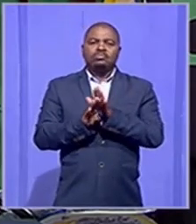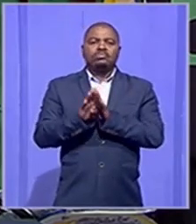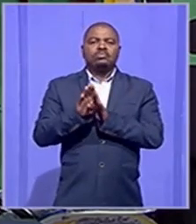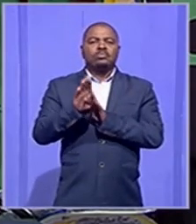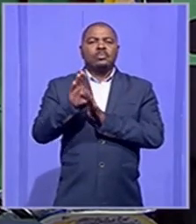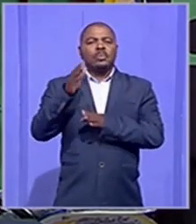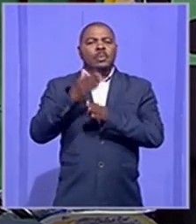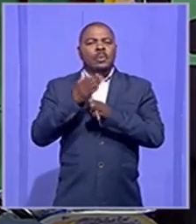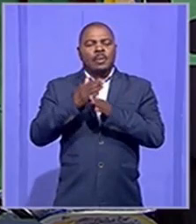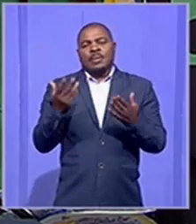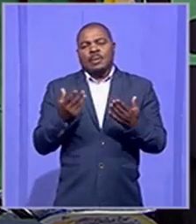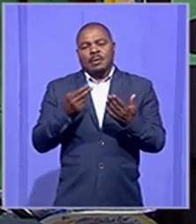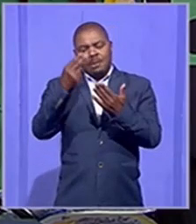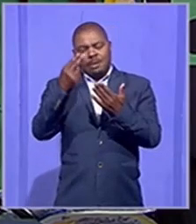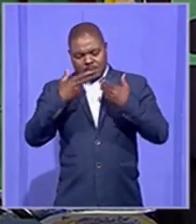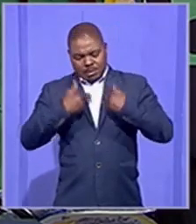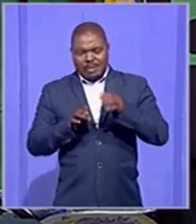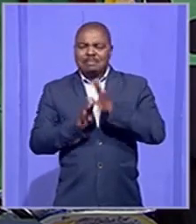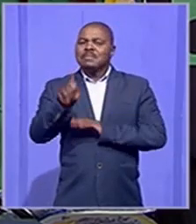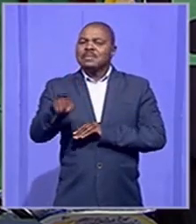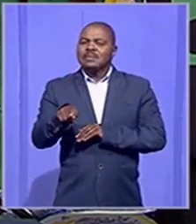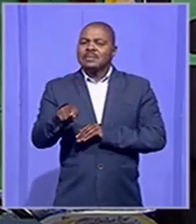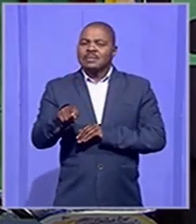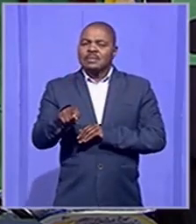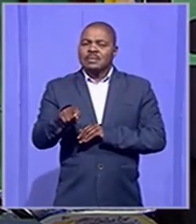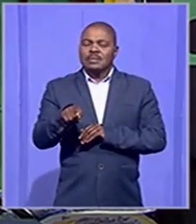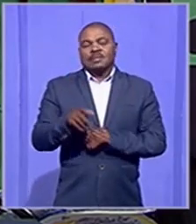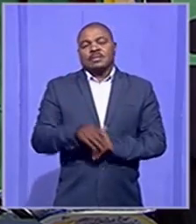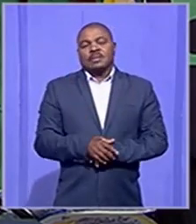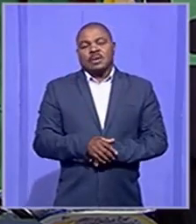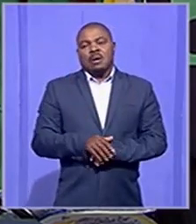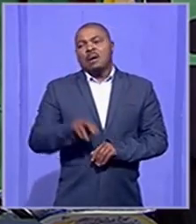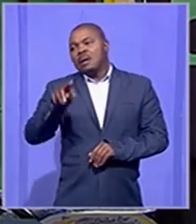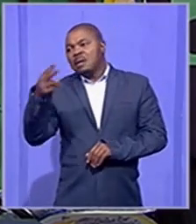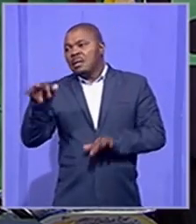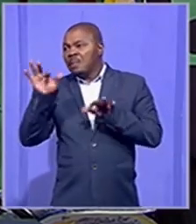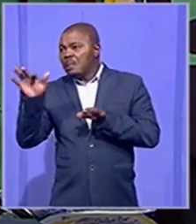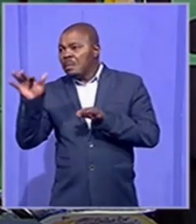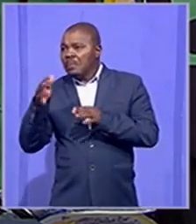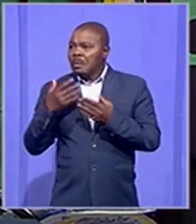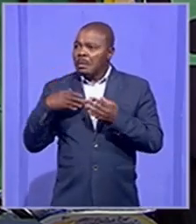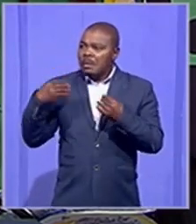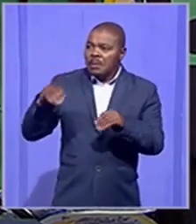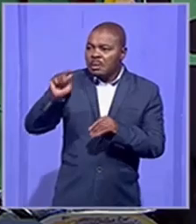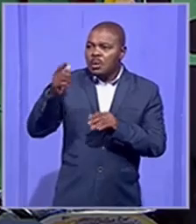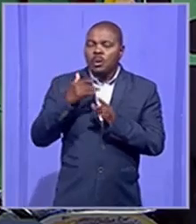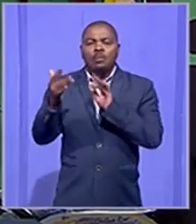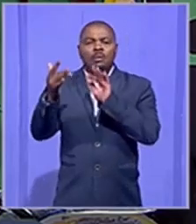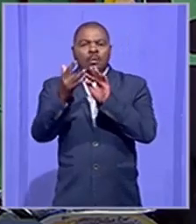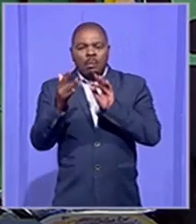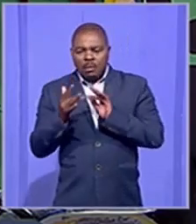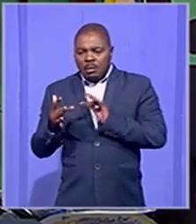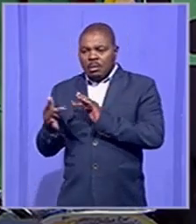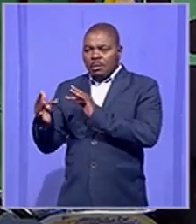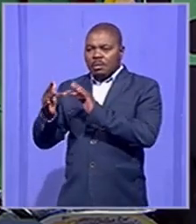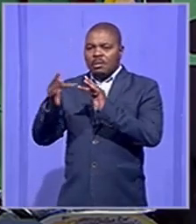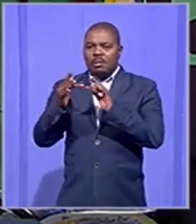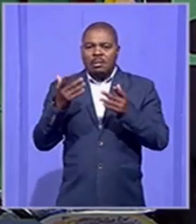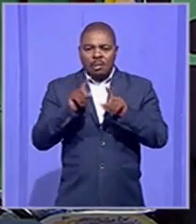ka di-crafters. So re tshwanetse gore re kopane le di-crafters tse dingwe le di-business tse dingwe tse leng gore ba etsa ntho